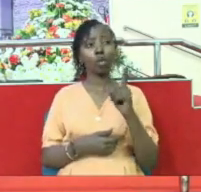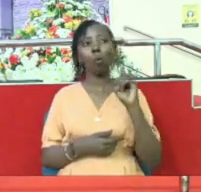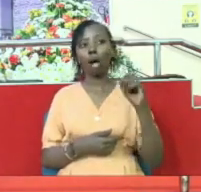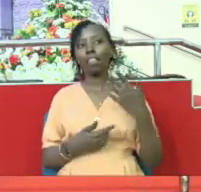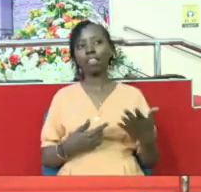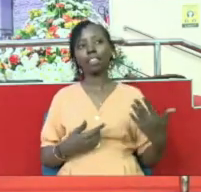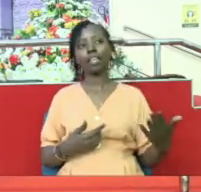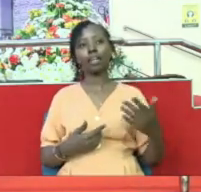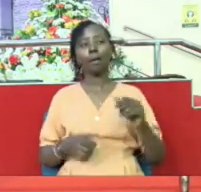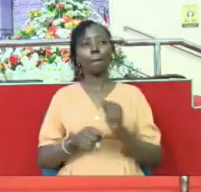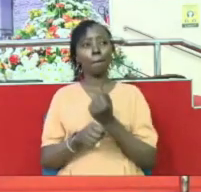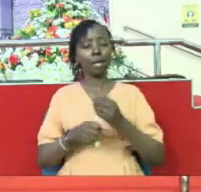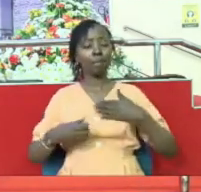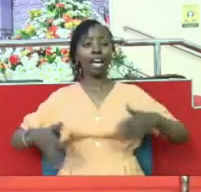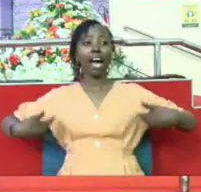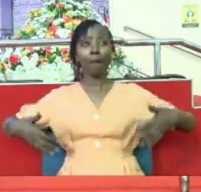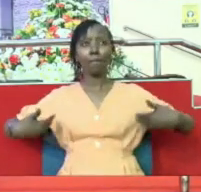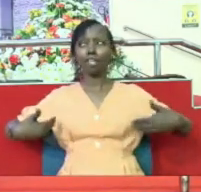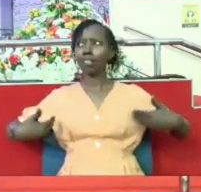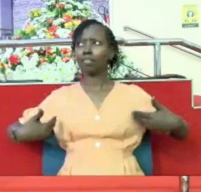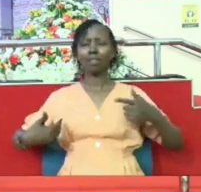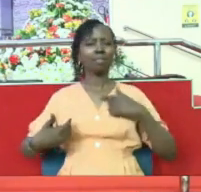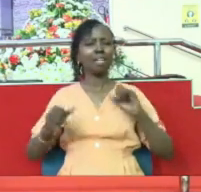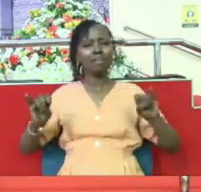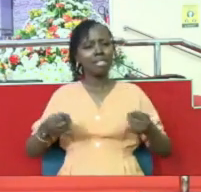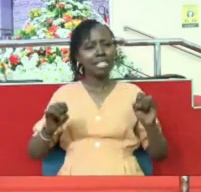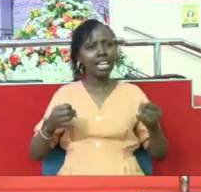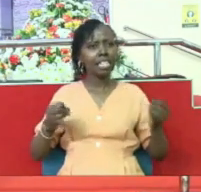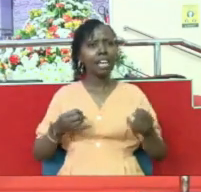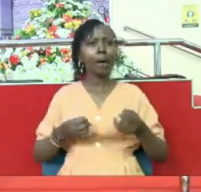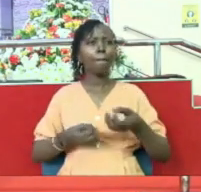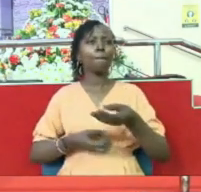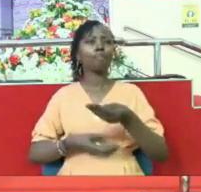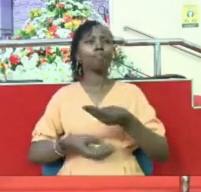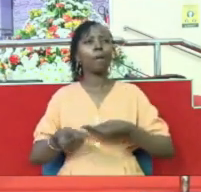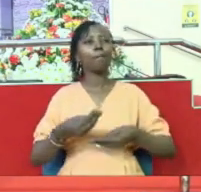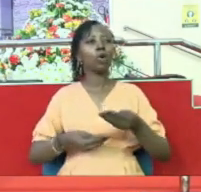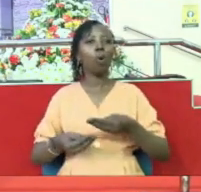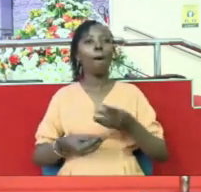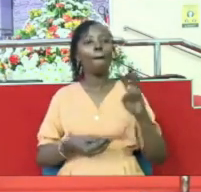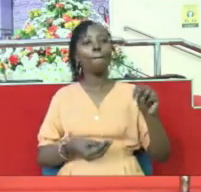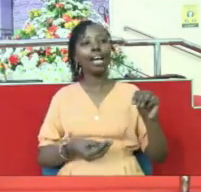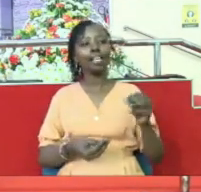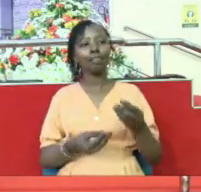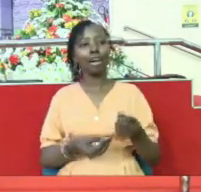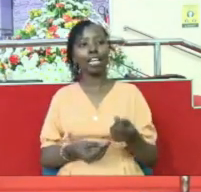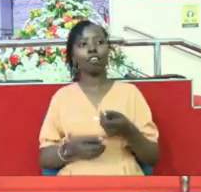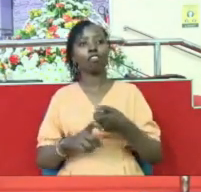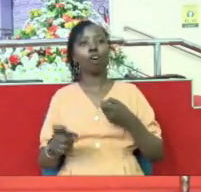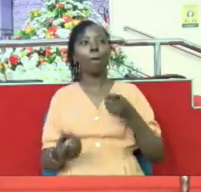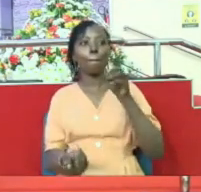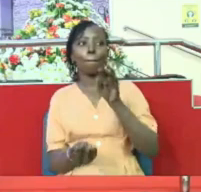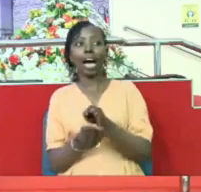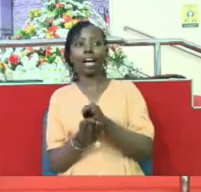Unajua kitu kilichonifurahisha sana, nilichangamsha, I've tried to borrow money in the bank, nimekuwa nikijaribu kuomba pesa kwenye benki, just like you, kama vile wewe.